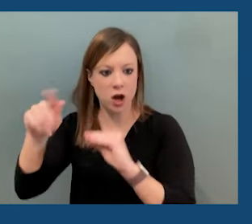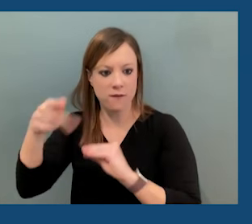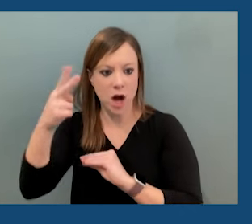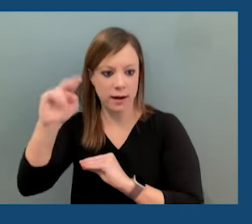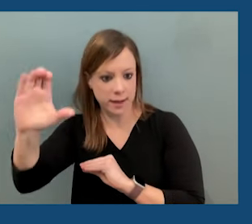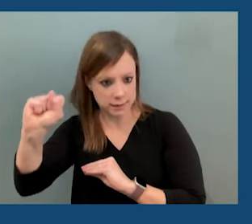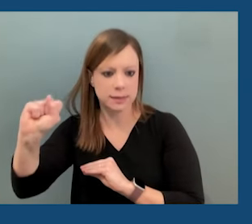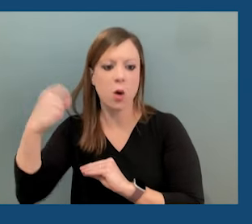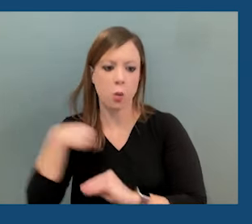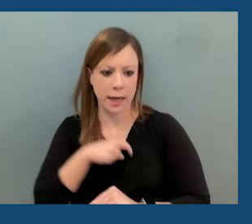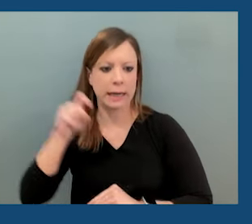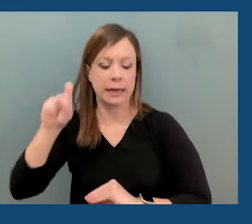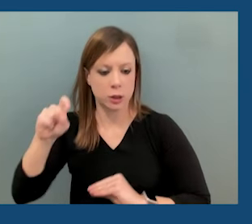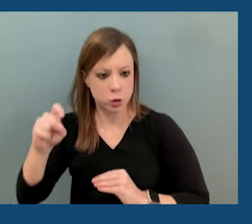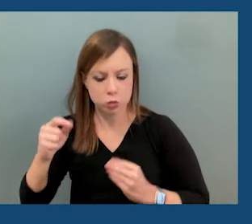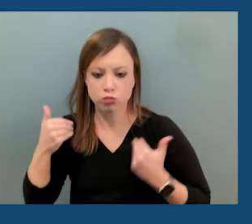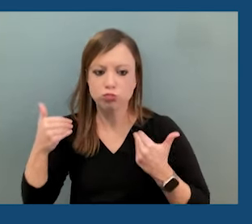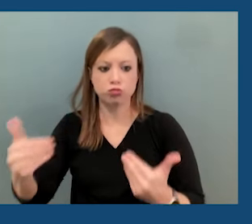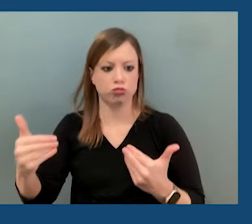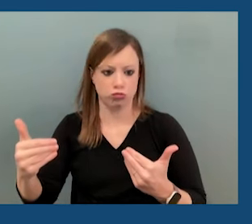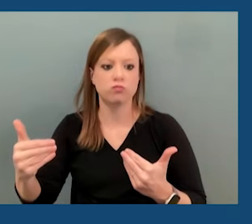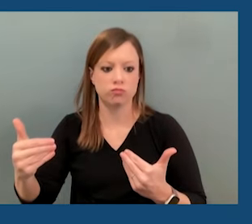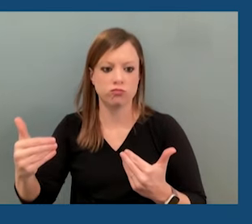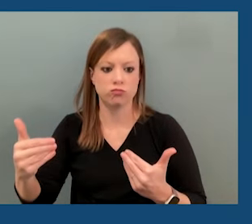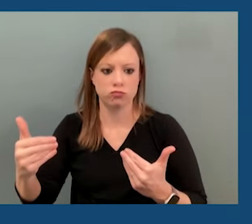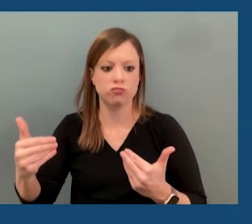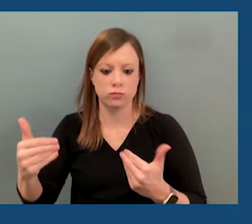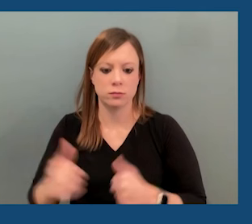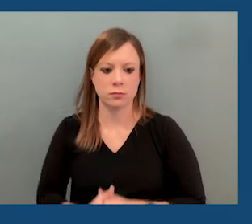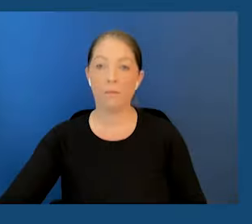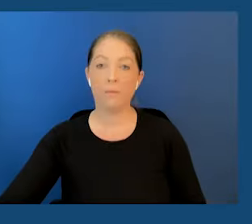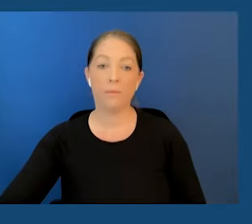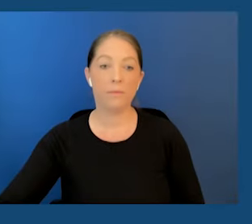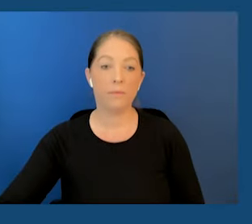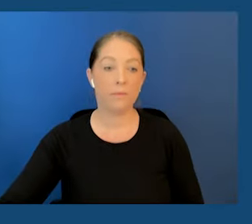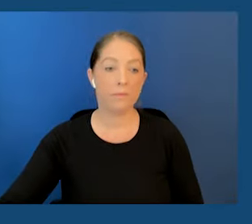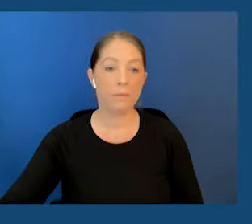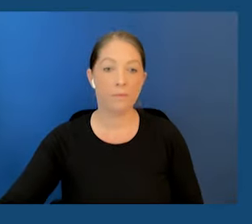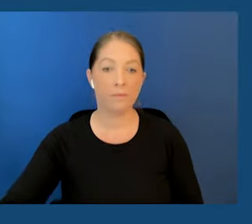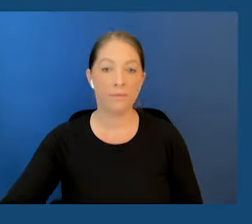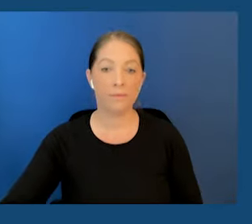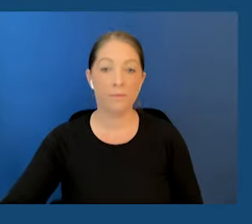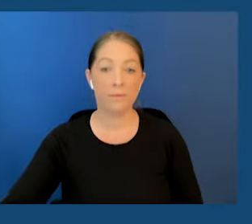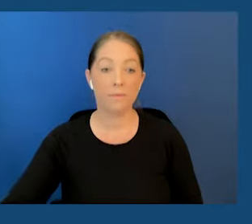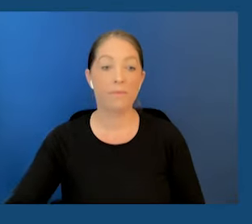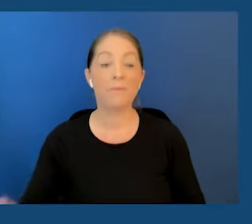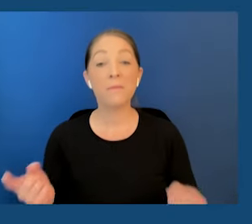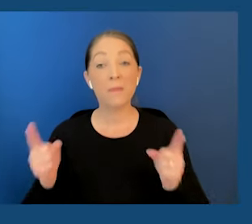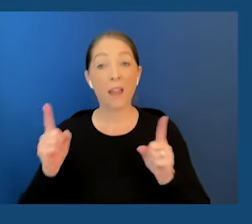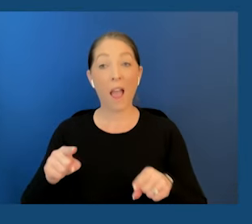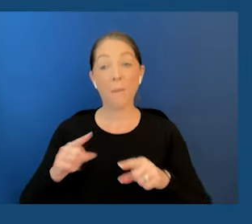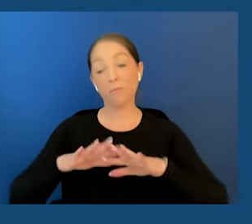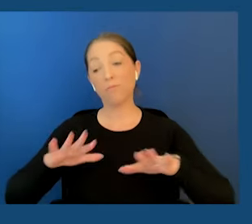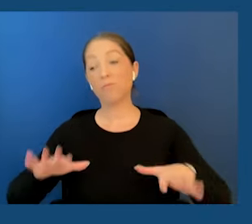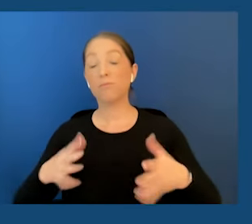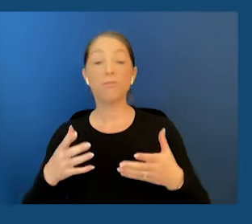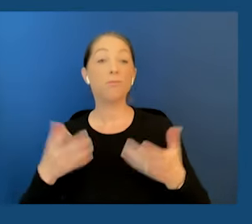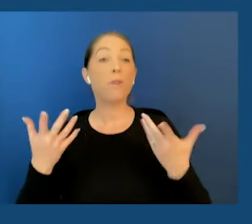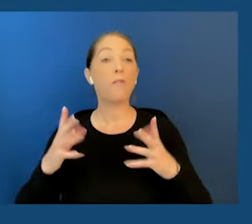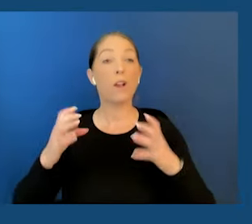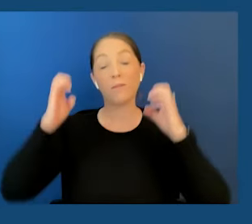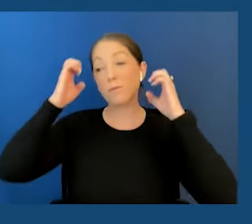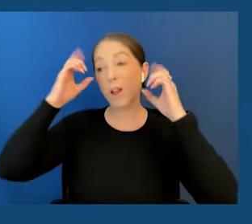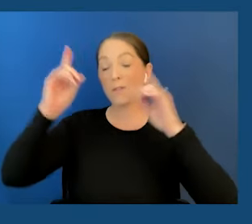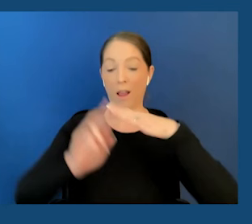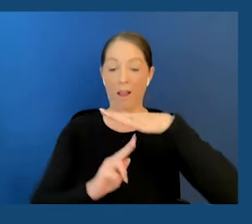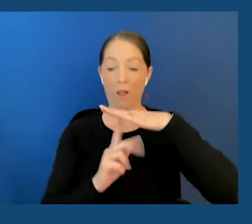say, this is what our children need. But when our kids are done getting their great education, K through 12, let's make sure that they stay in our state and go